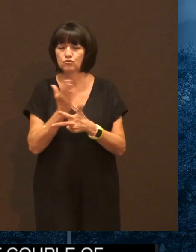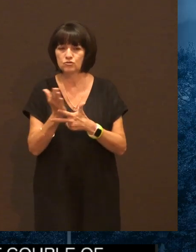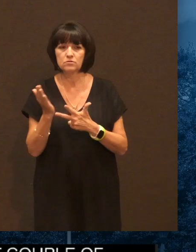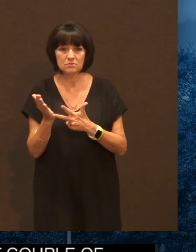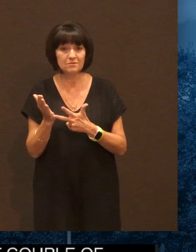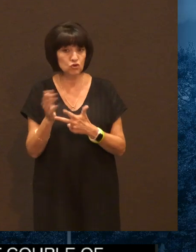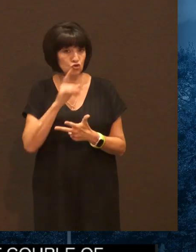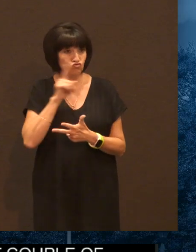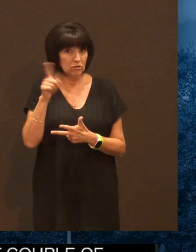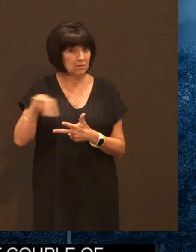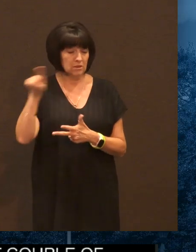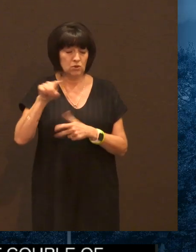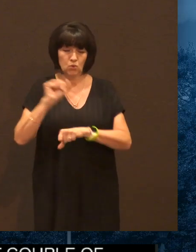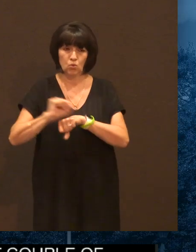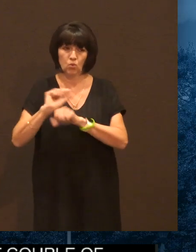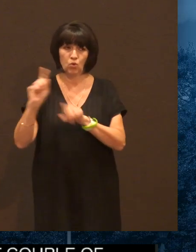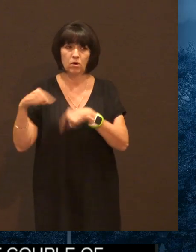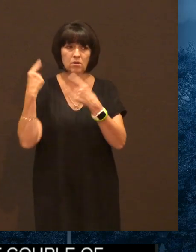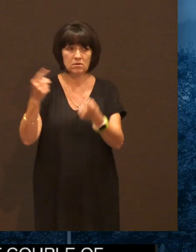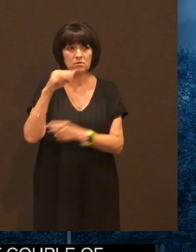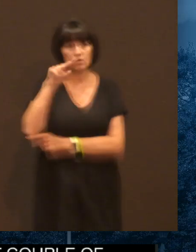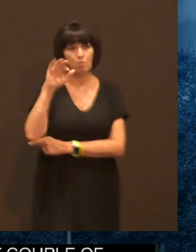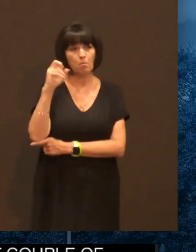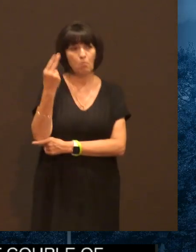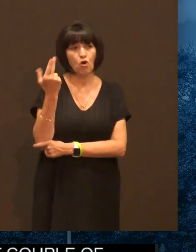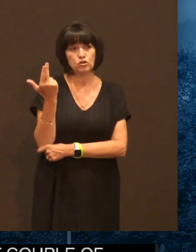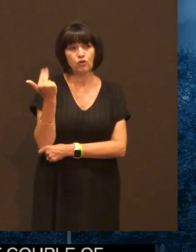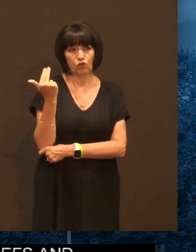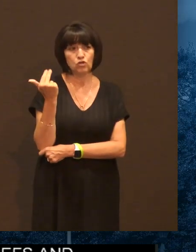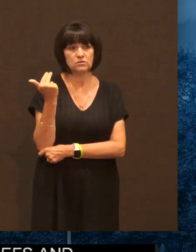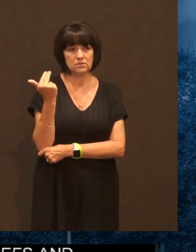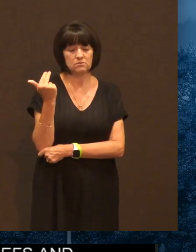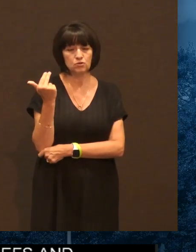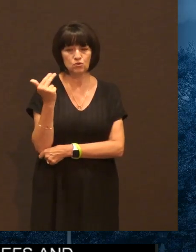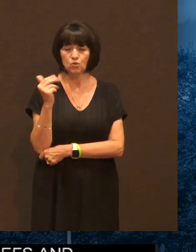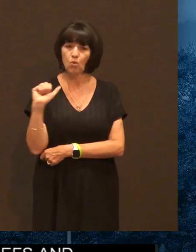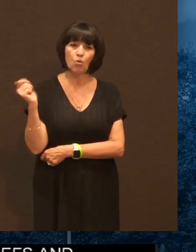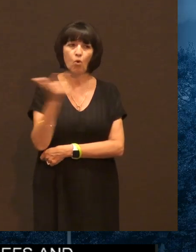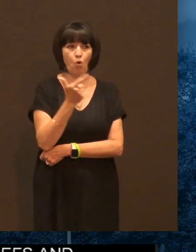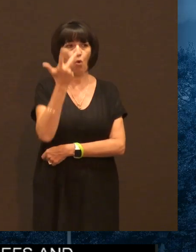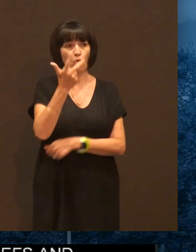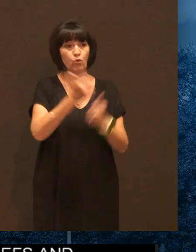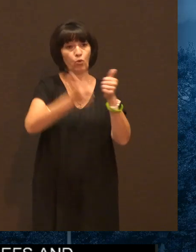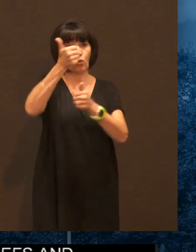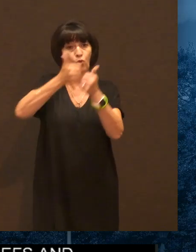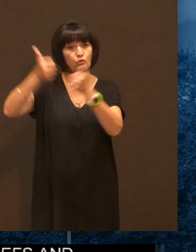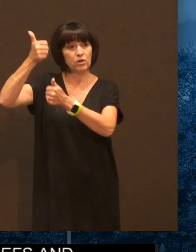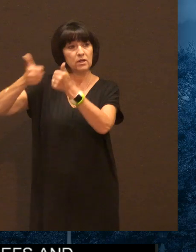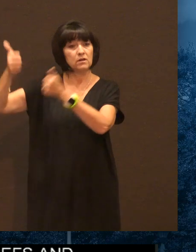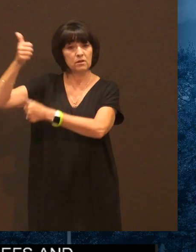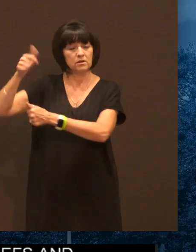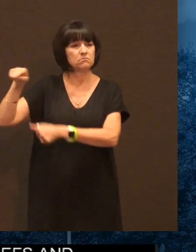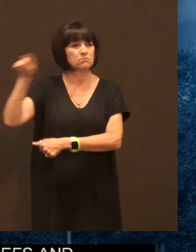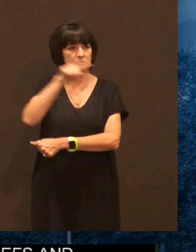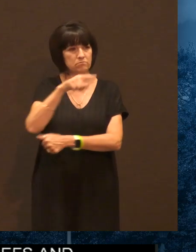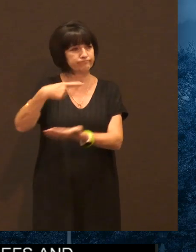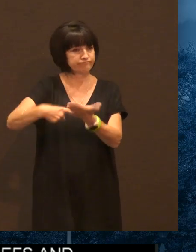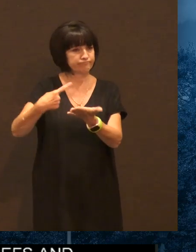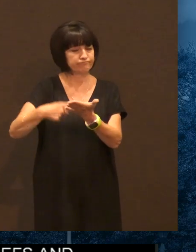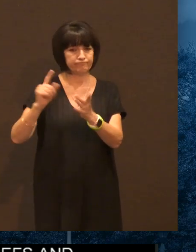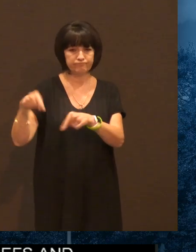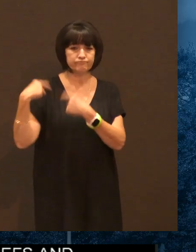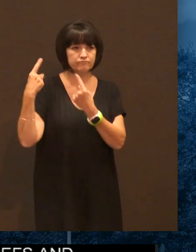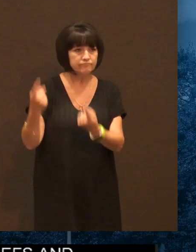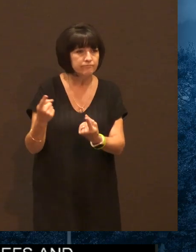chiefs, 1 from each county, 3 of the chiefs are involved in those conversations. So they have then extra information about the